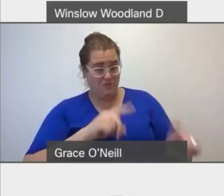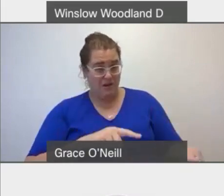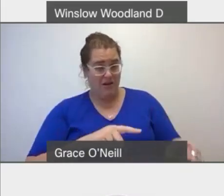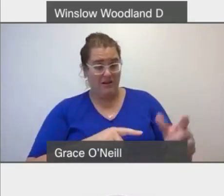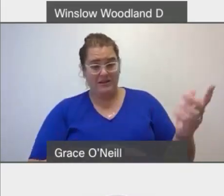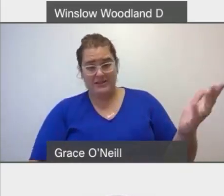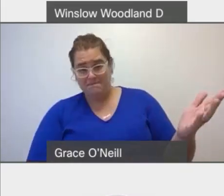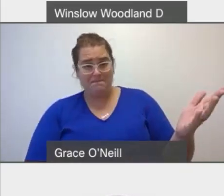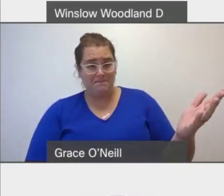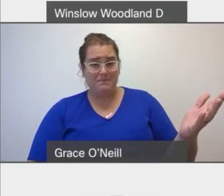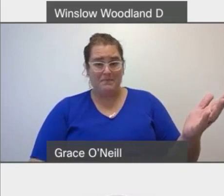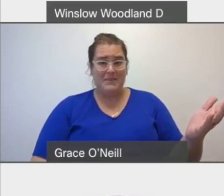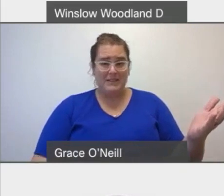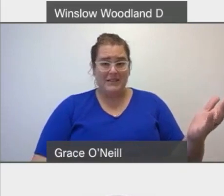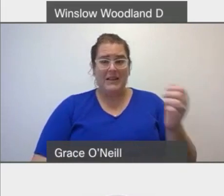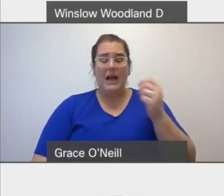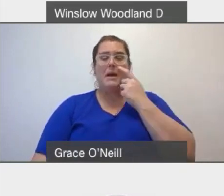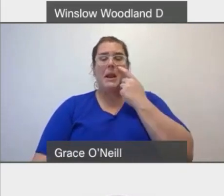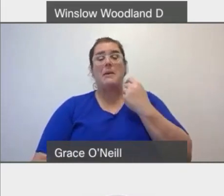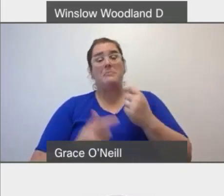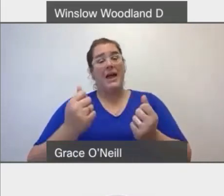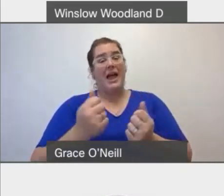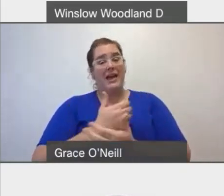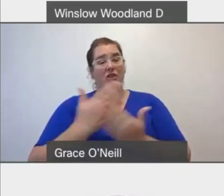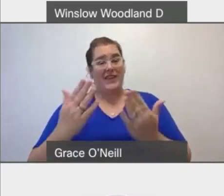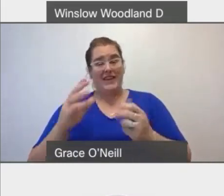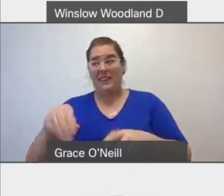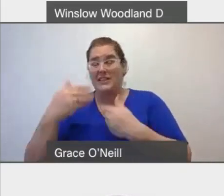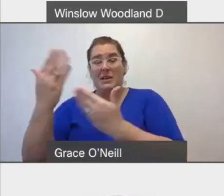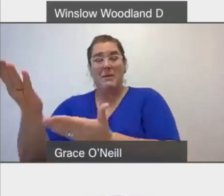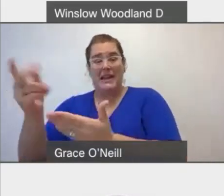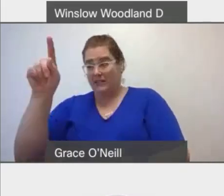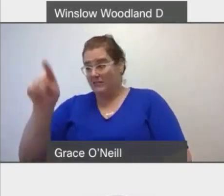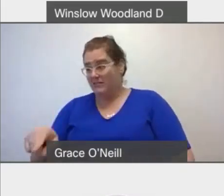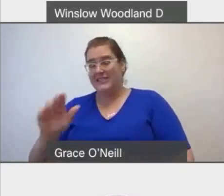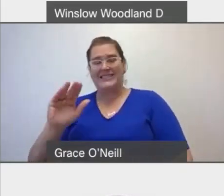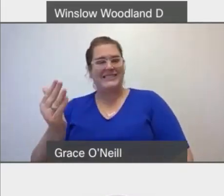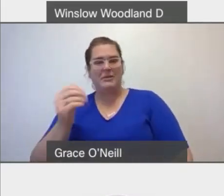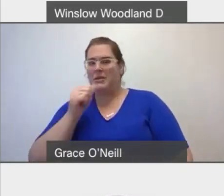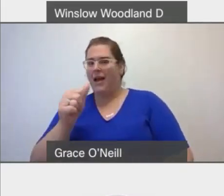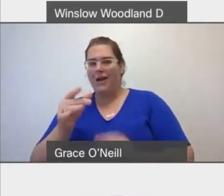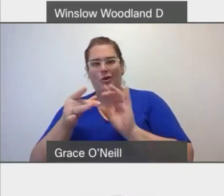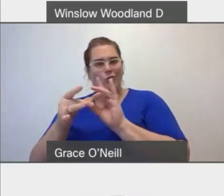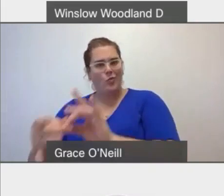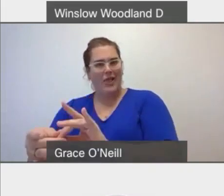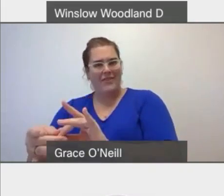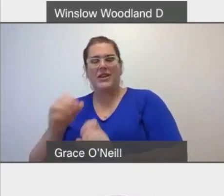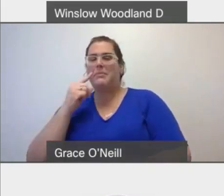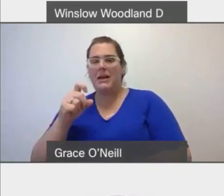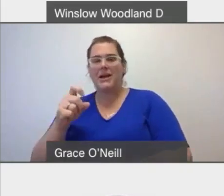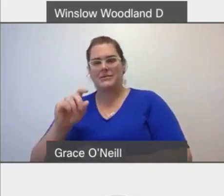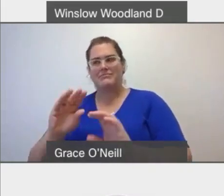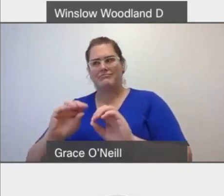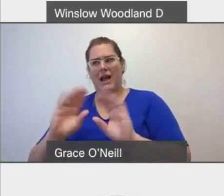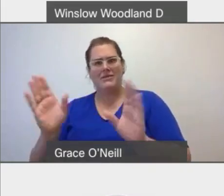all the stuff in the beginning of what they submitted to me seems irrelevant. They submitted a religious waiver